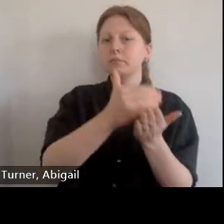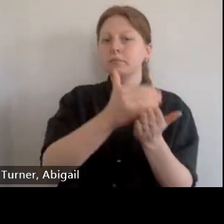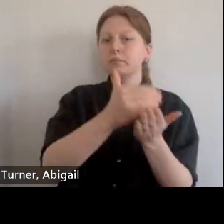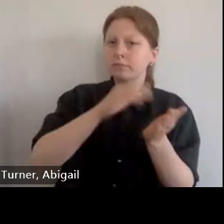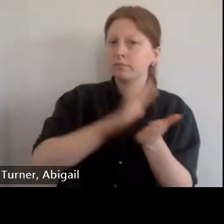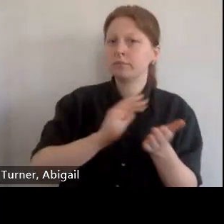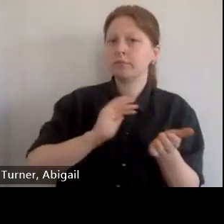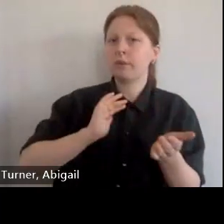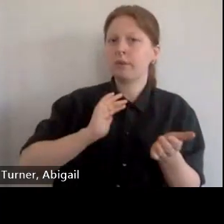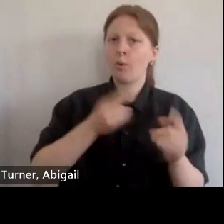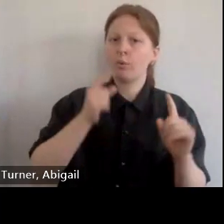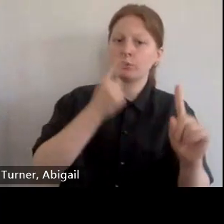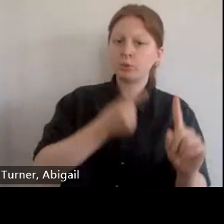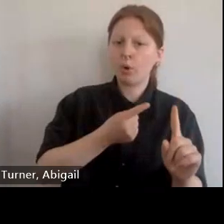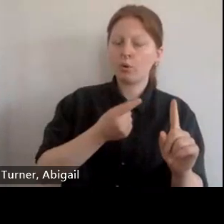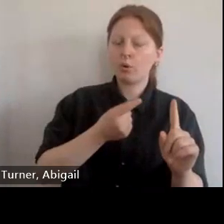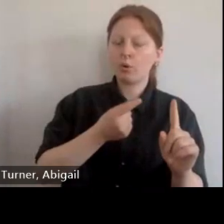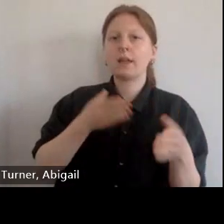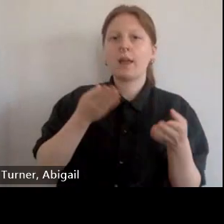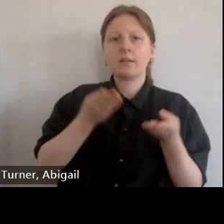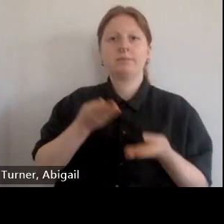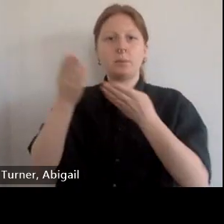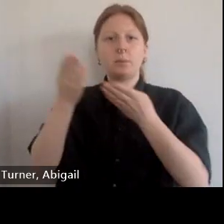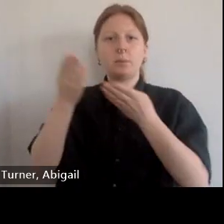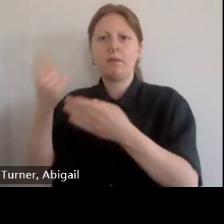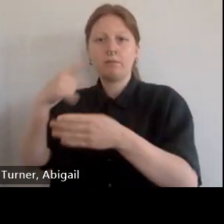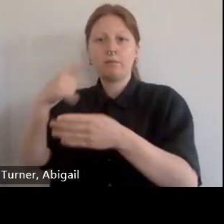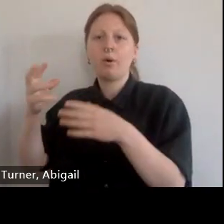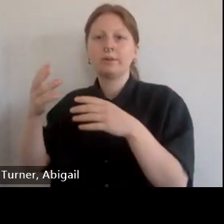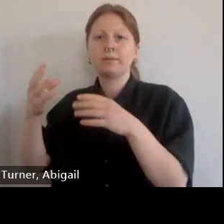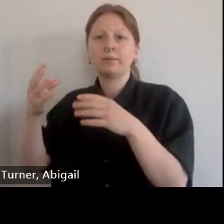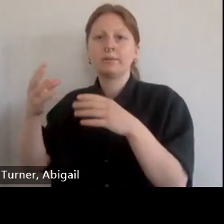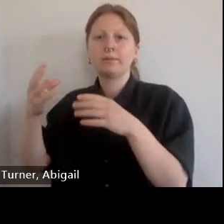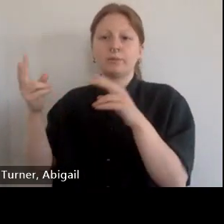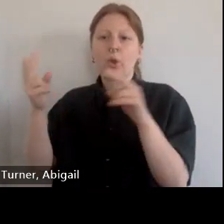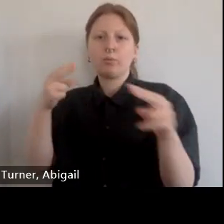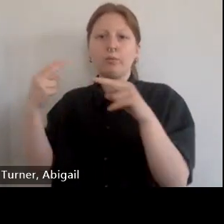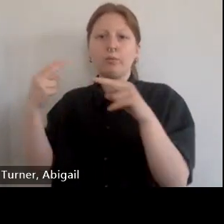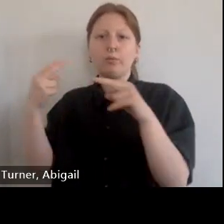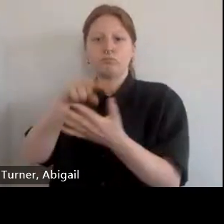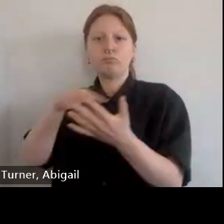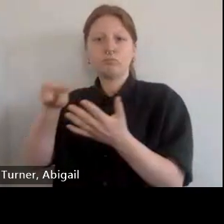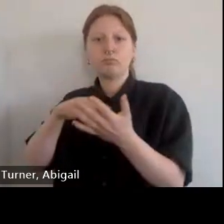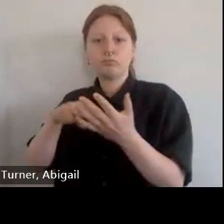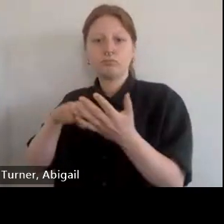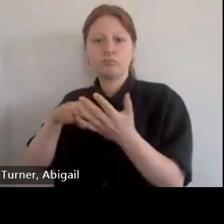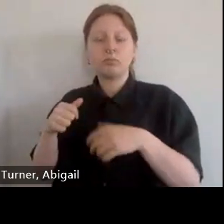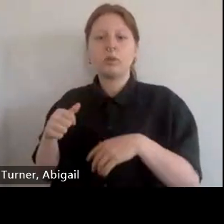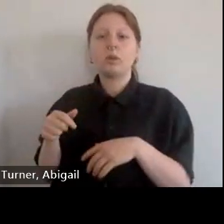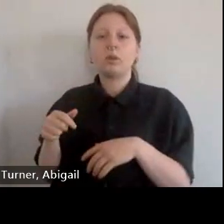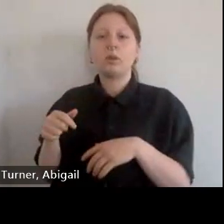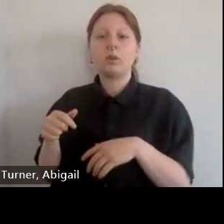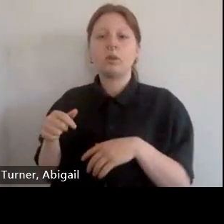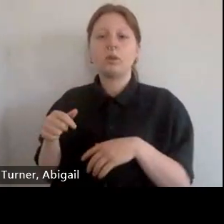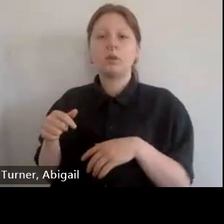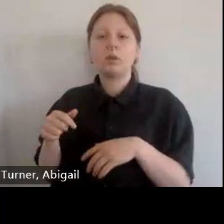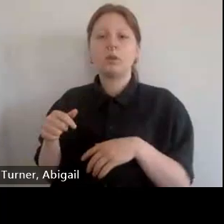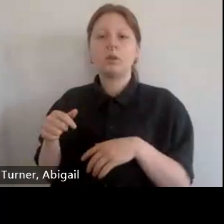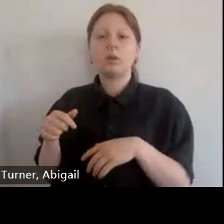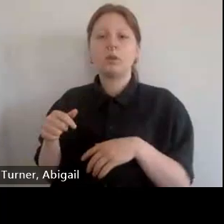Bay Foundation. But we also facilitate the training of unconscious bias. We'll have